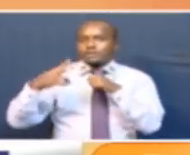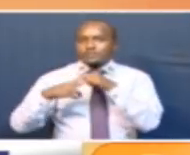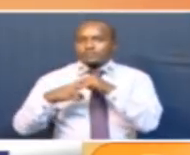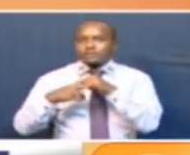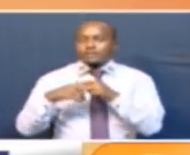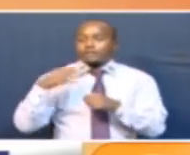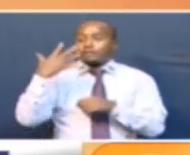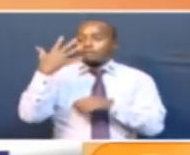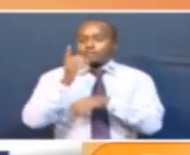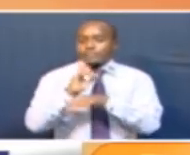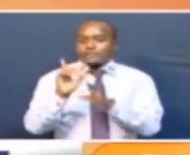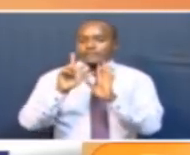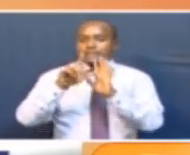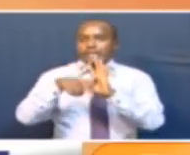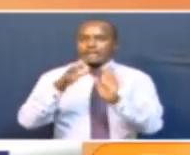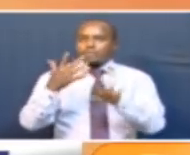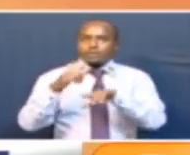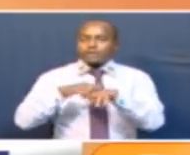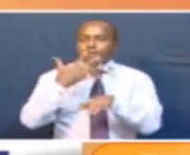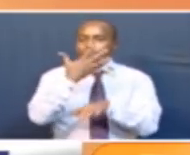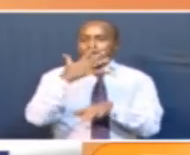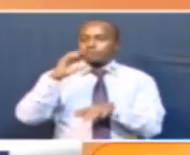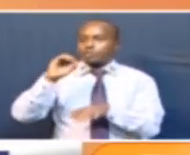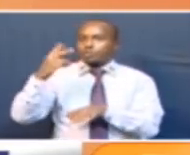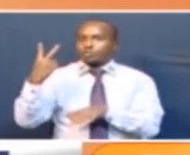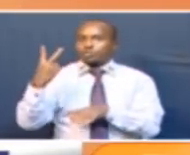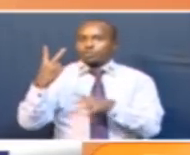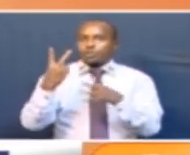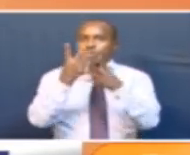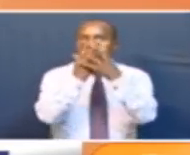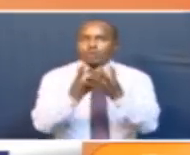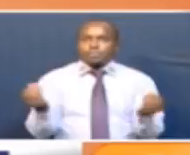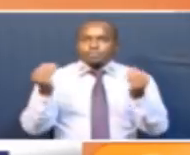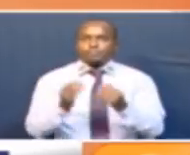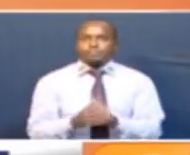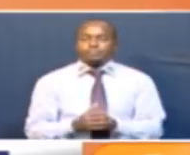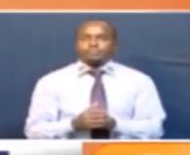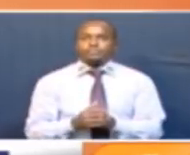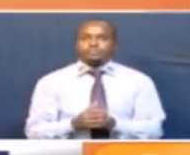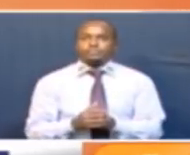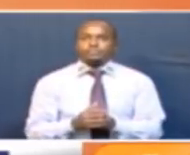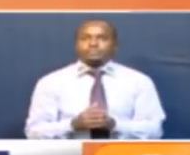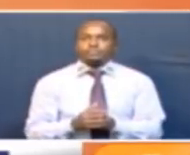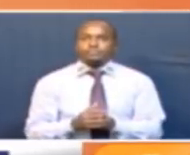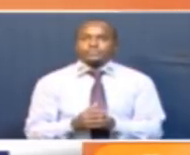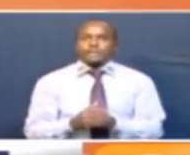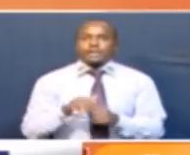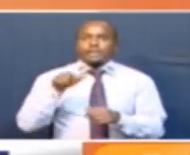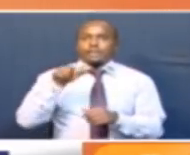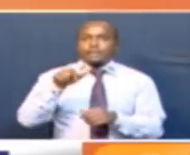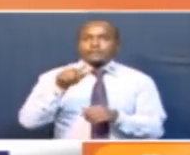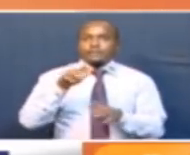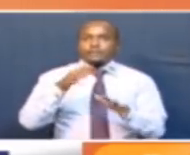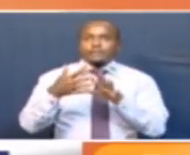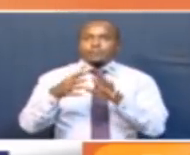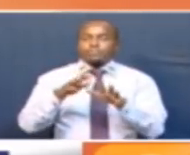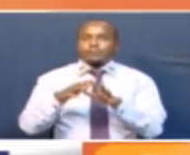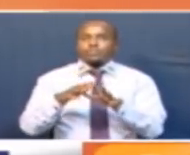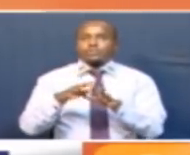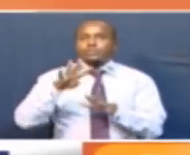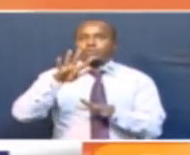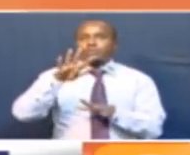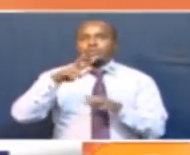later, at about 5:02 p.m., it disappeared from the radar. And that was about 40 nautical miles